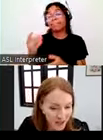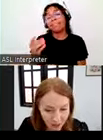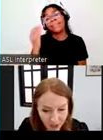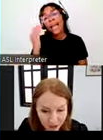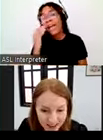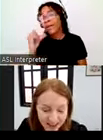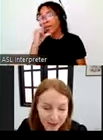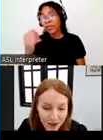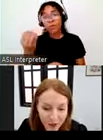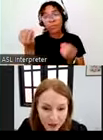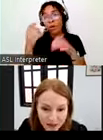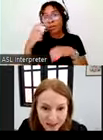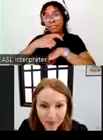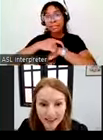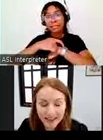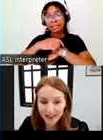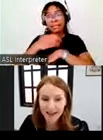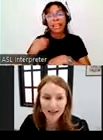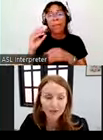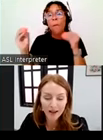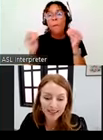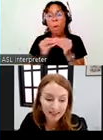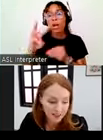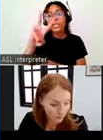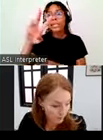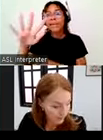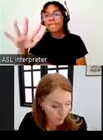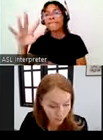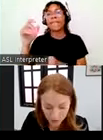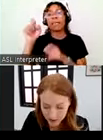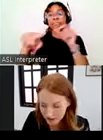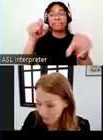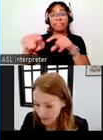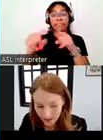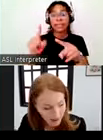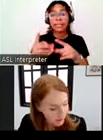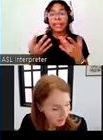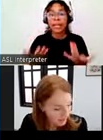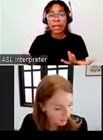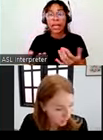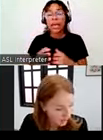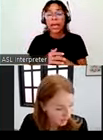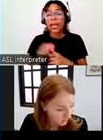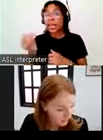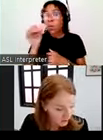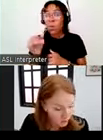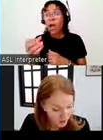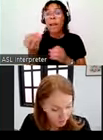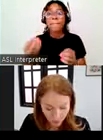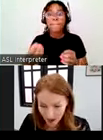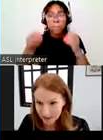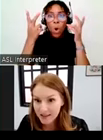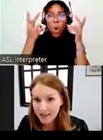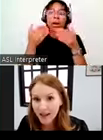session. We have over 65 questions submitted today live and dozens more that were pre-submitted during the